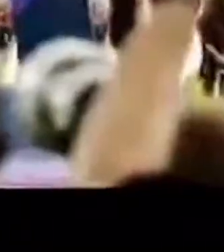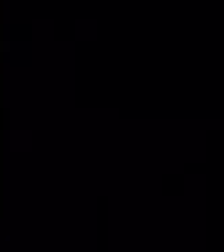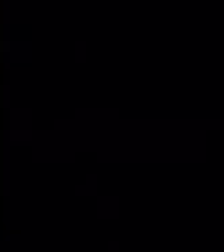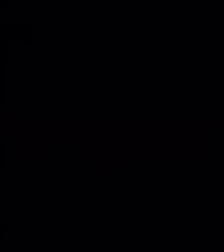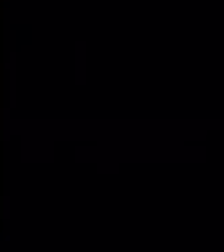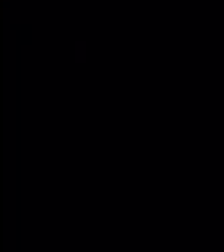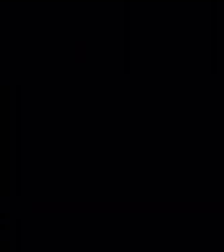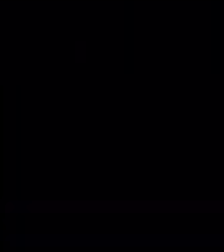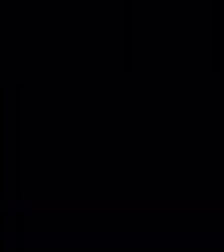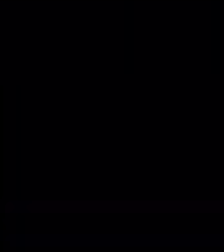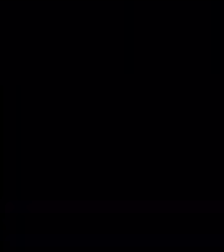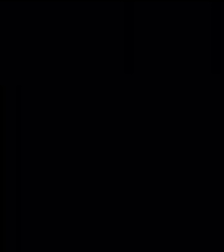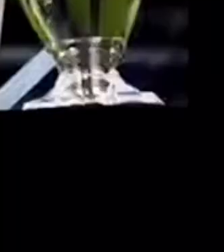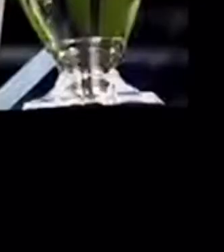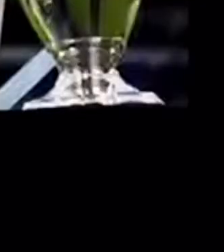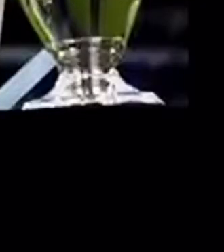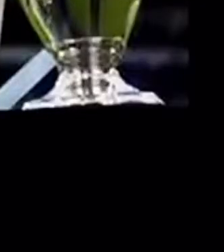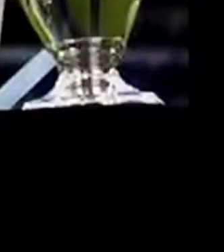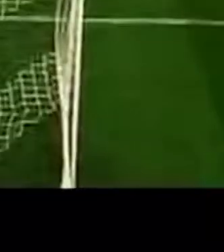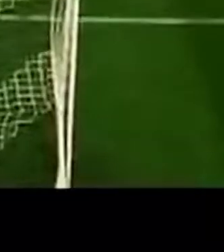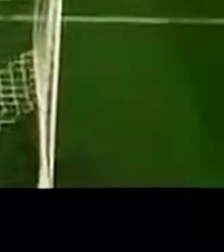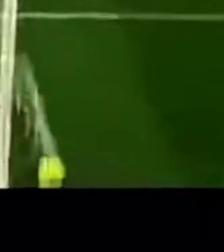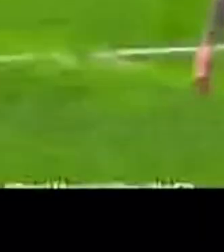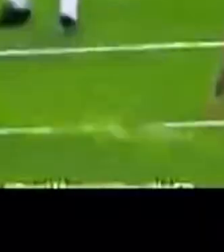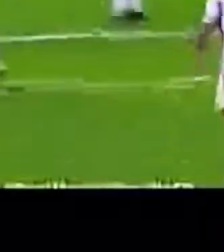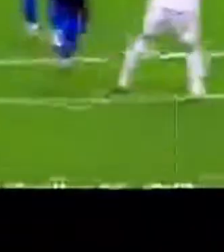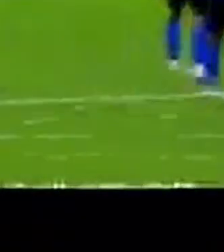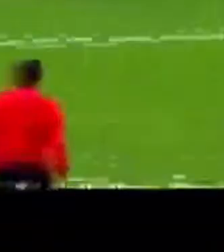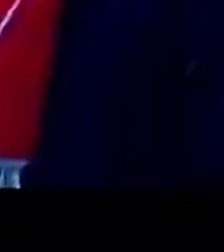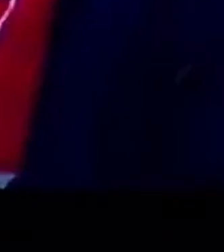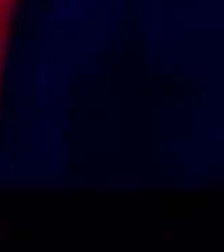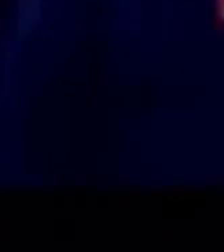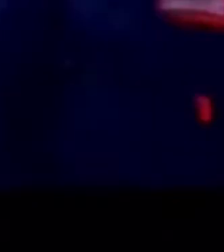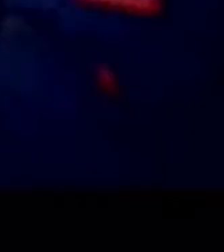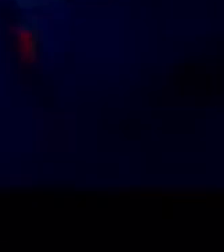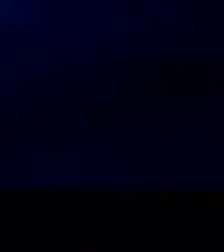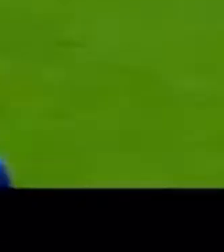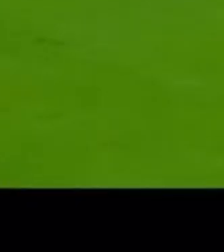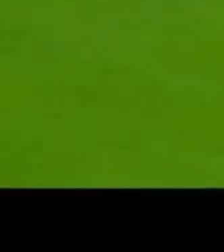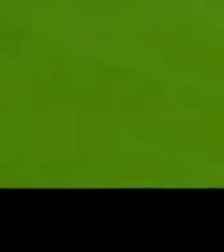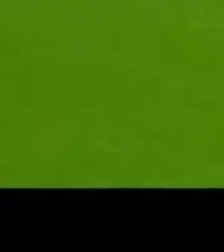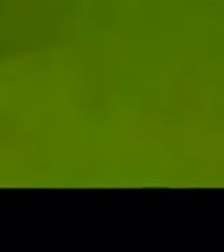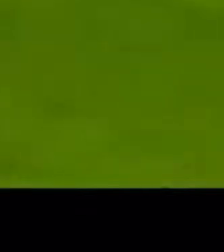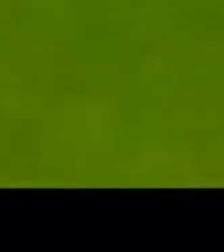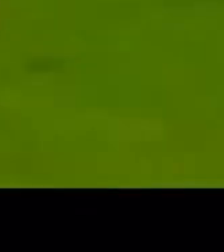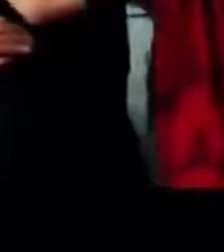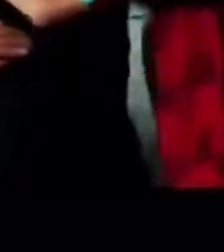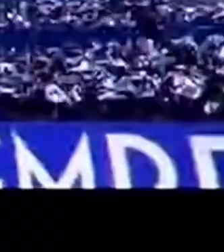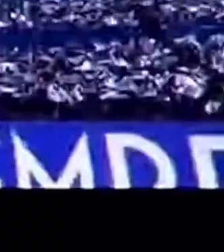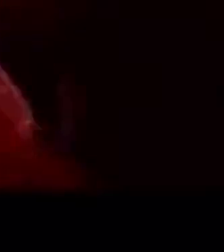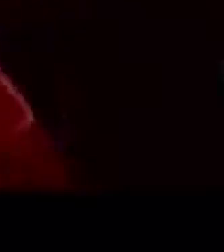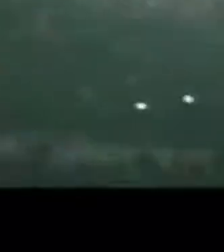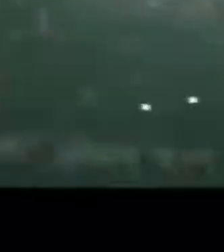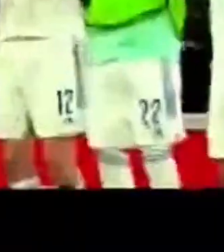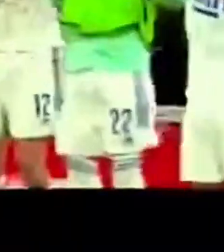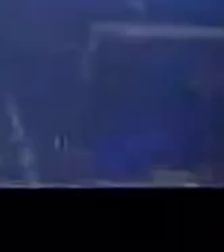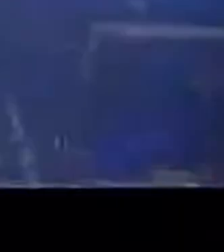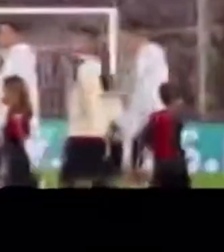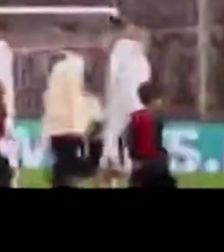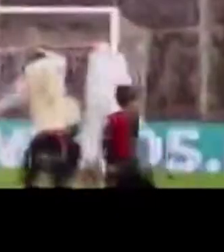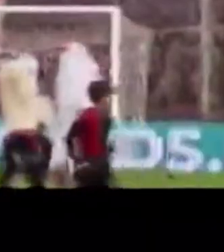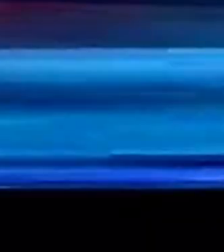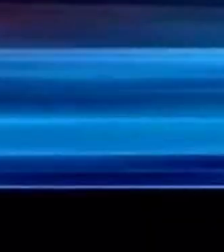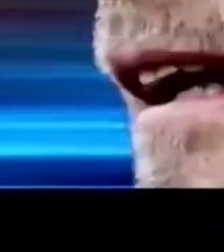the finale, and I want it all. I want all the goals and the drama. the tricks and the flicks, and the chance from the